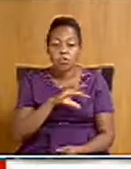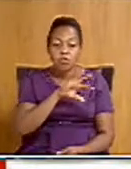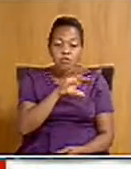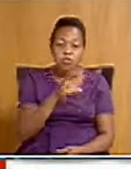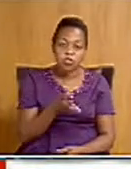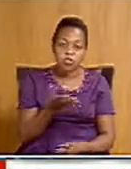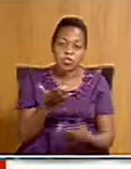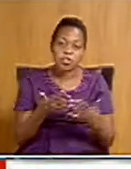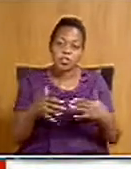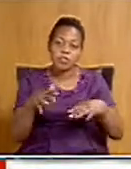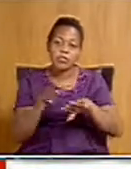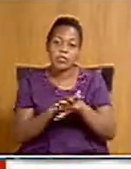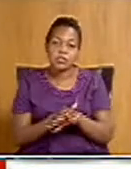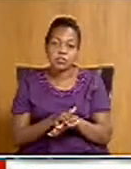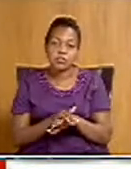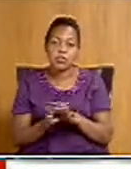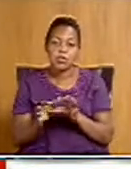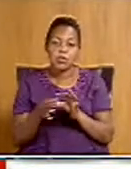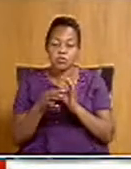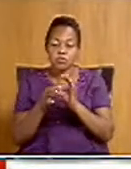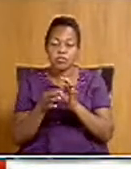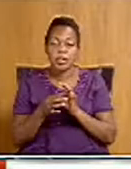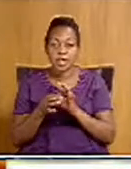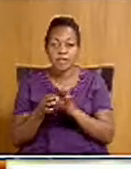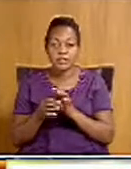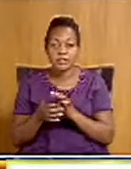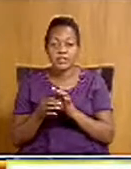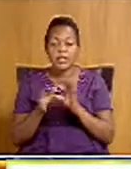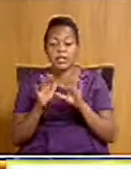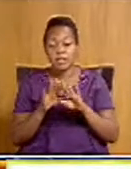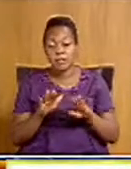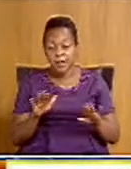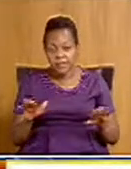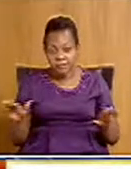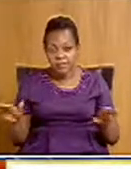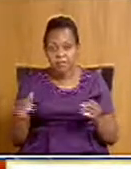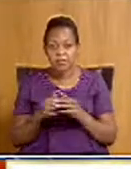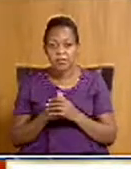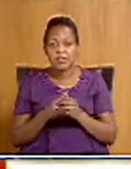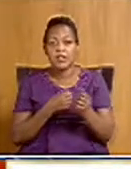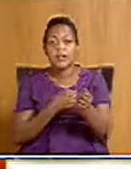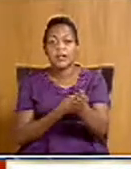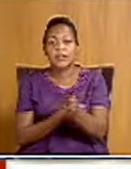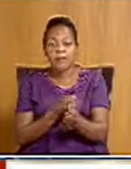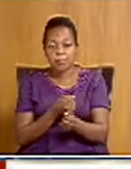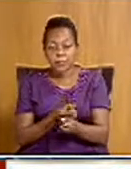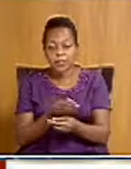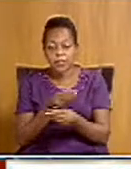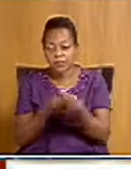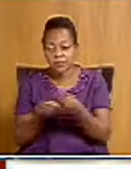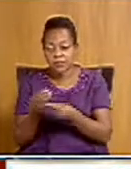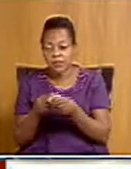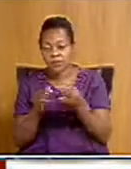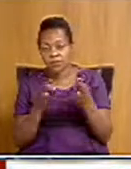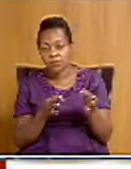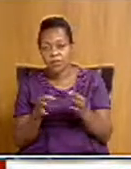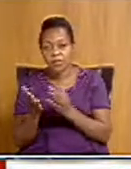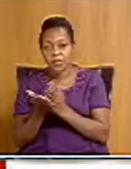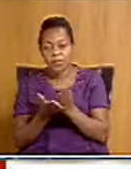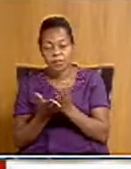continental integration, to unite the regional and continental markets, to support production of goods and services